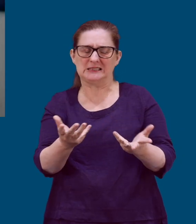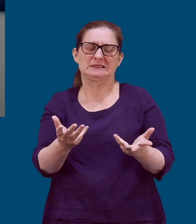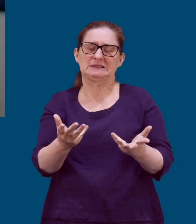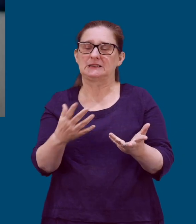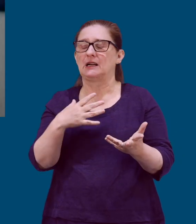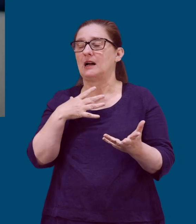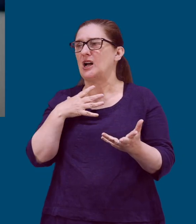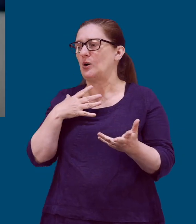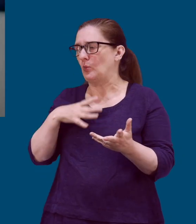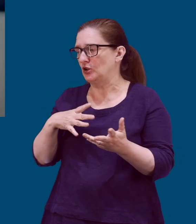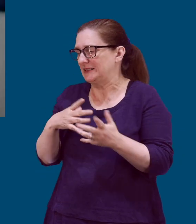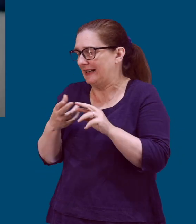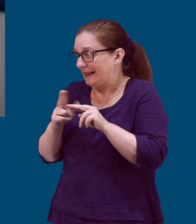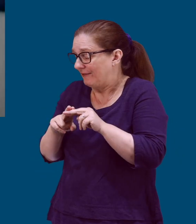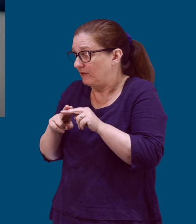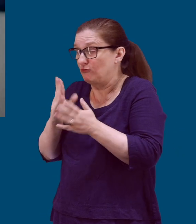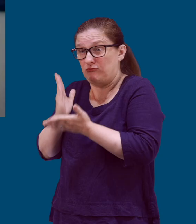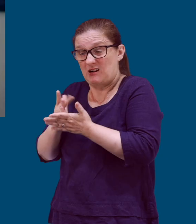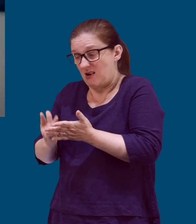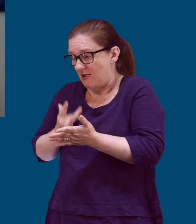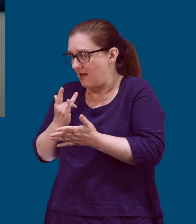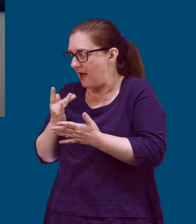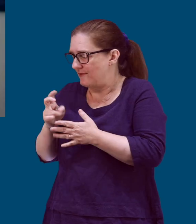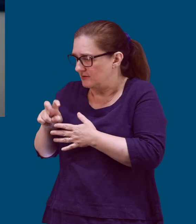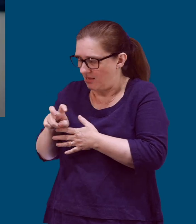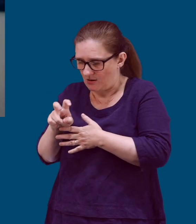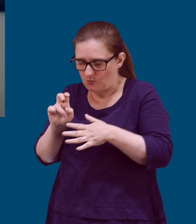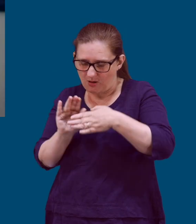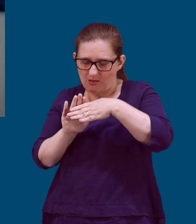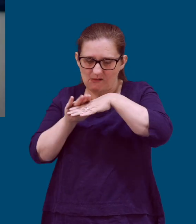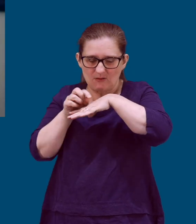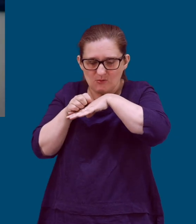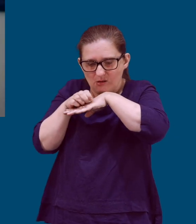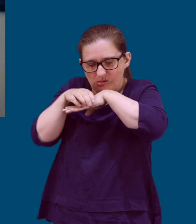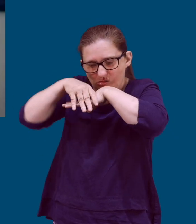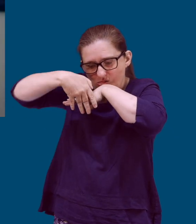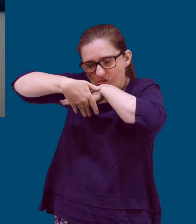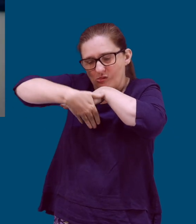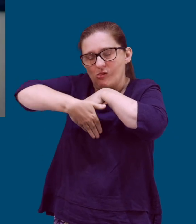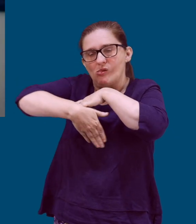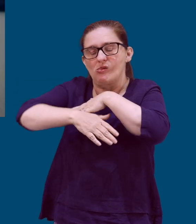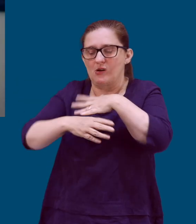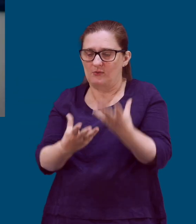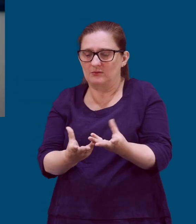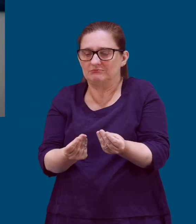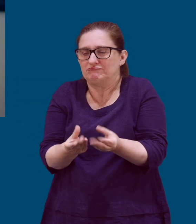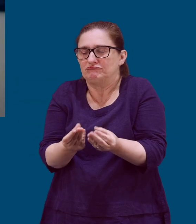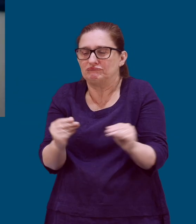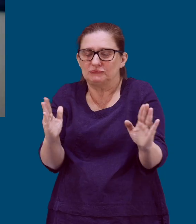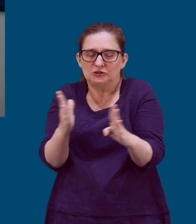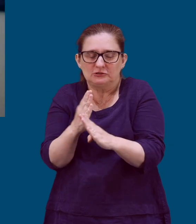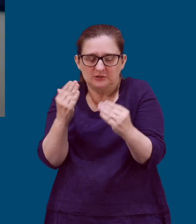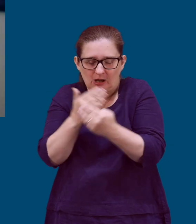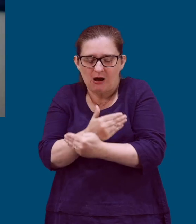what the slugs would, squeeze down between cool pavement slabs to lurk in the moist, cold dark